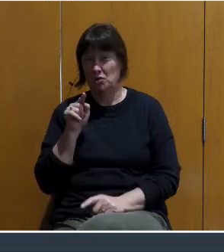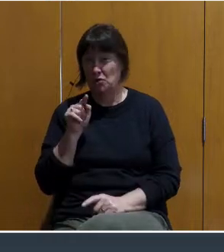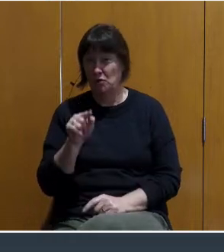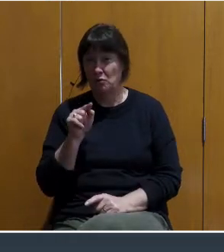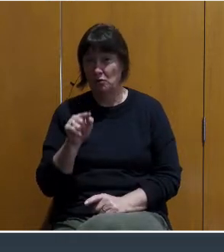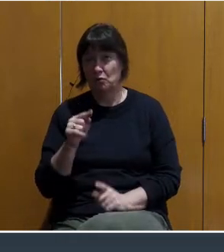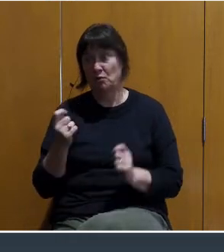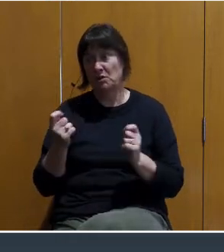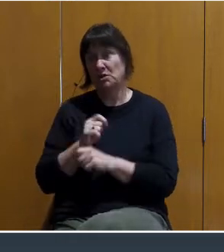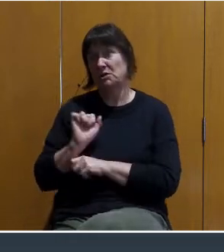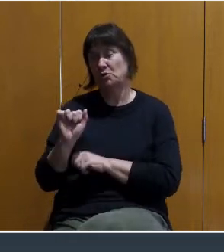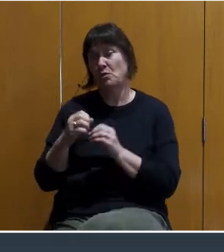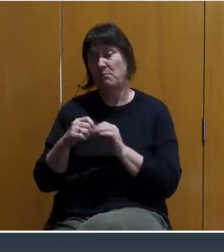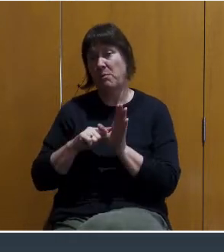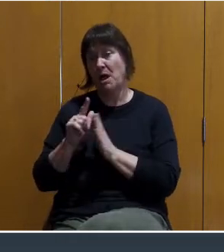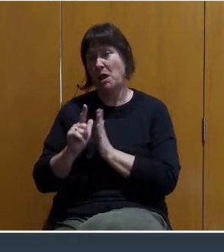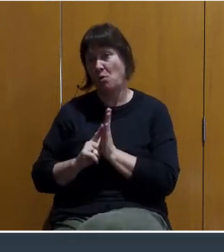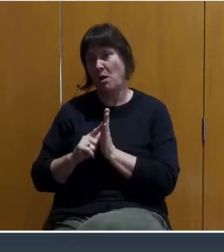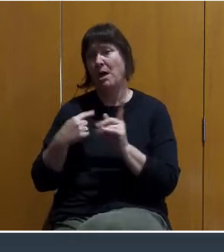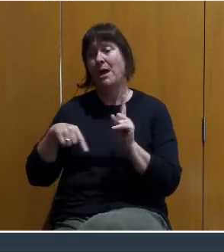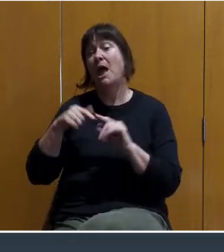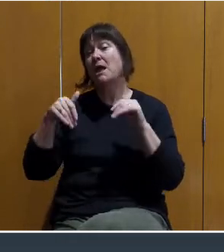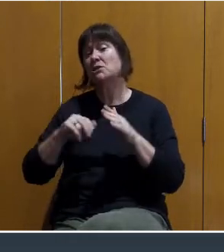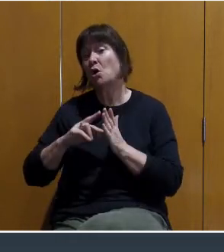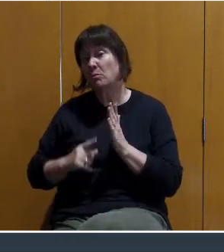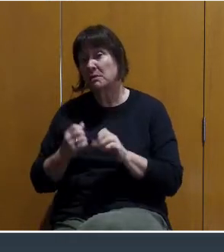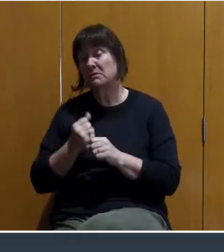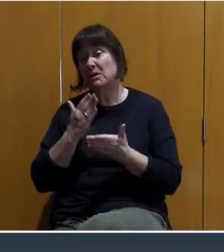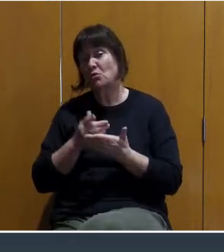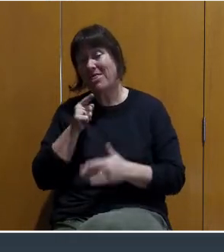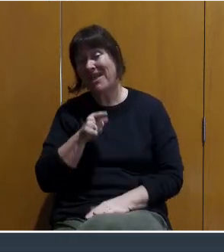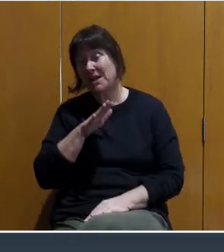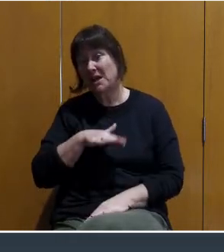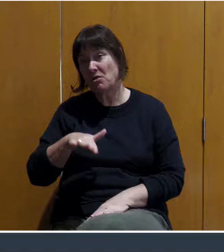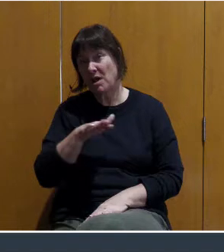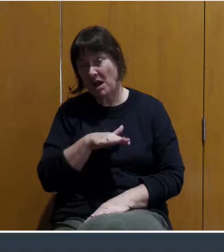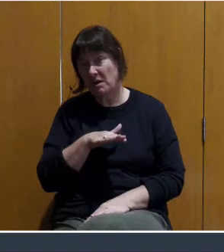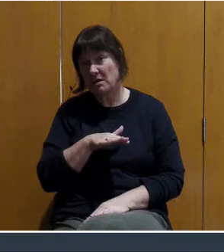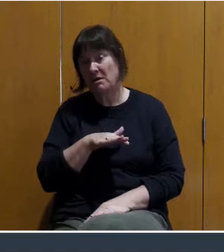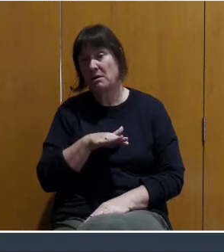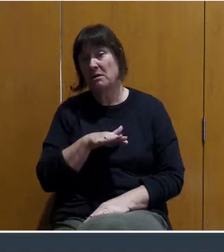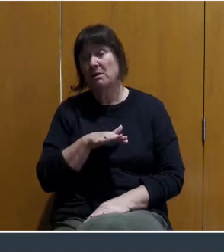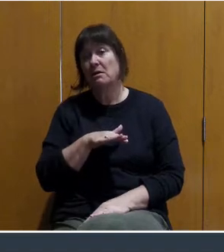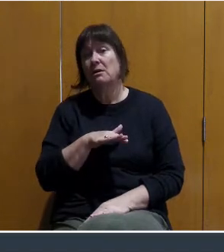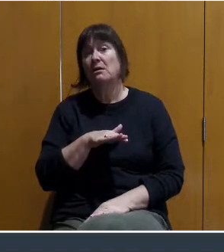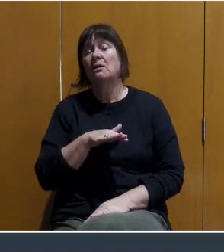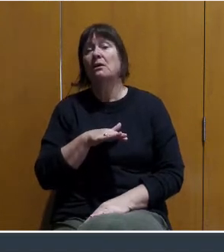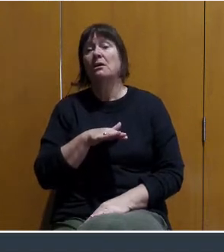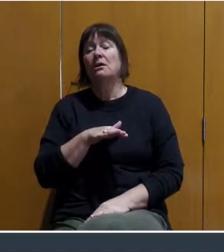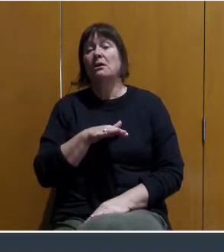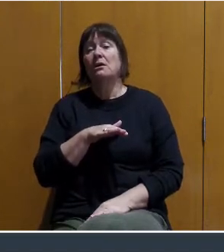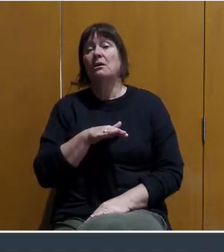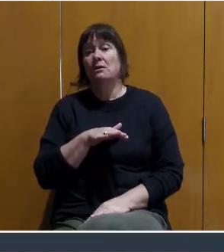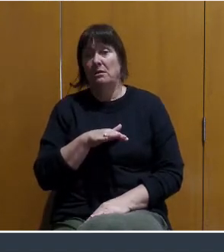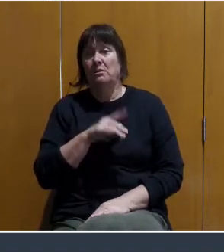to adjust your bylaw and dog policy to ensure that that area is not precluded from